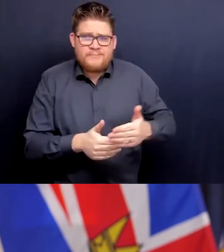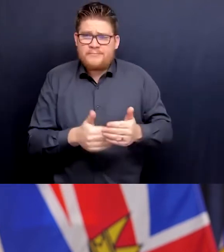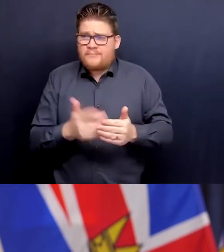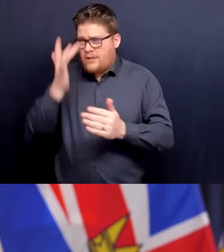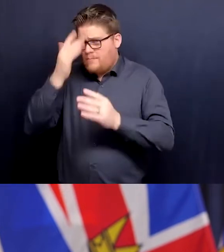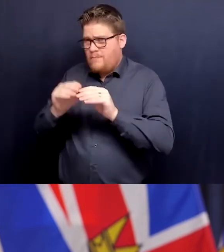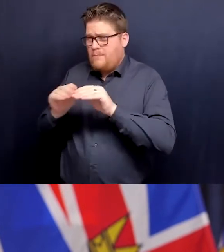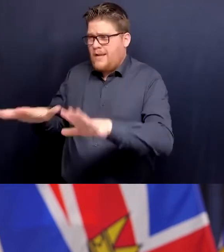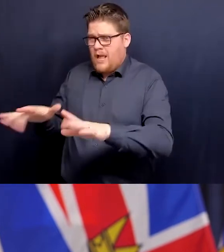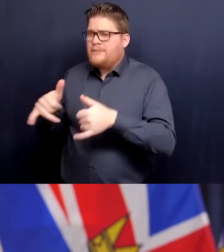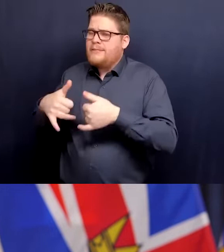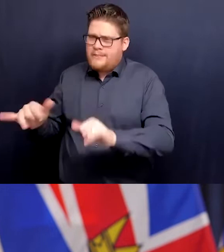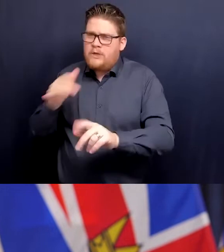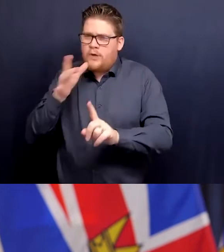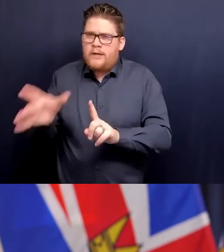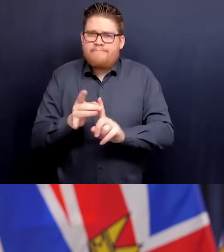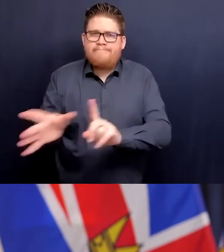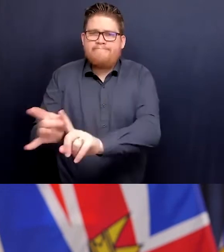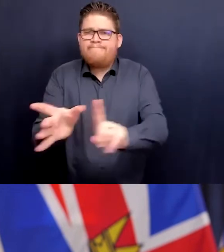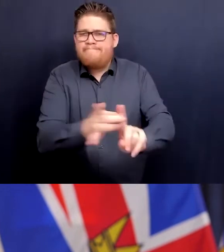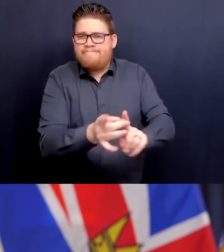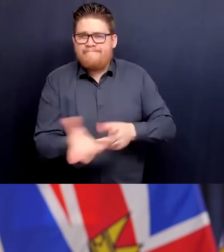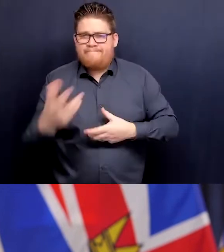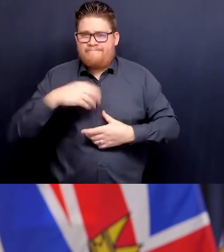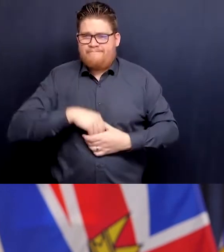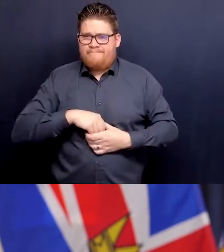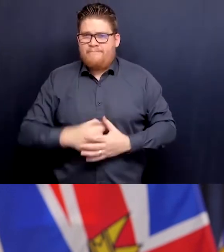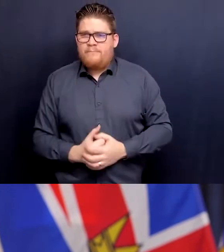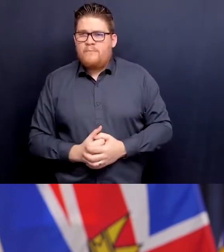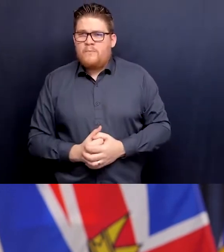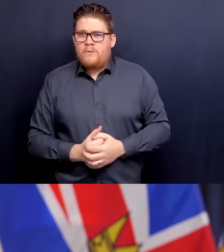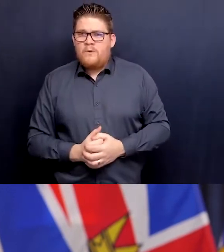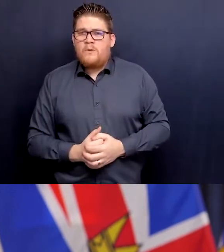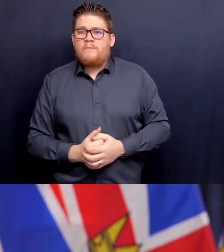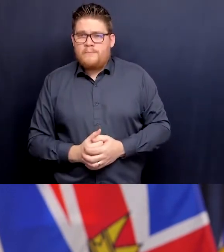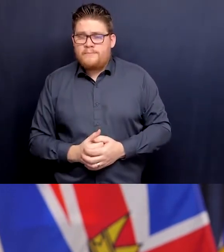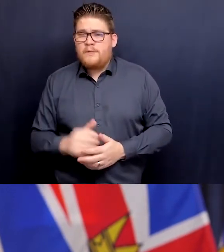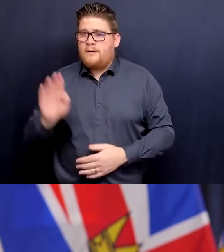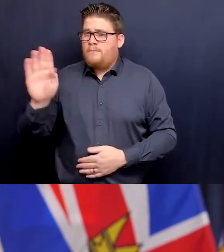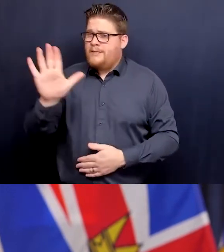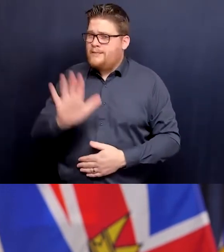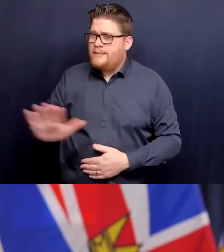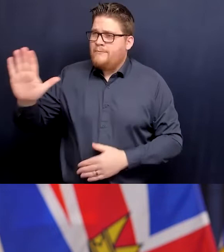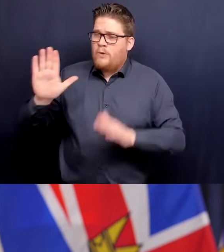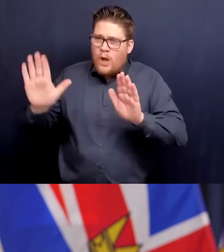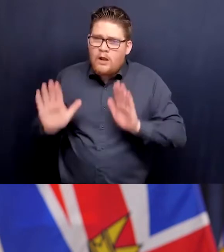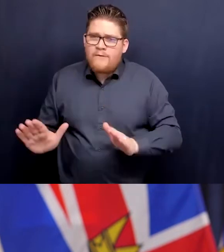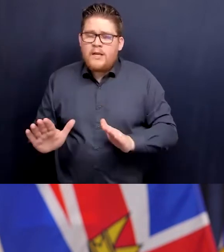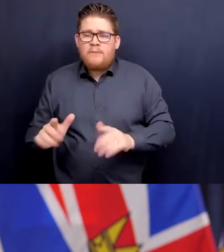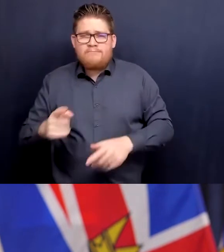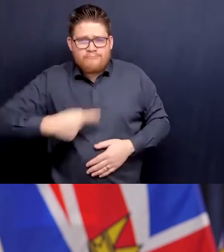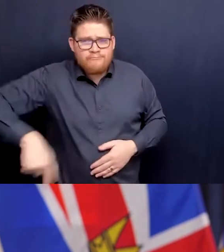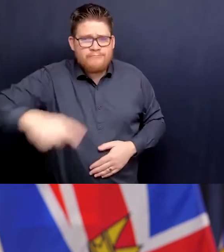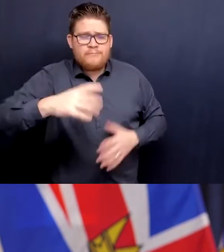great province, great people, and outstanding healthcare workers everywhere in BC. And with that,